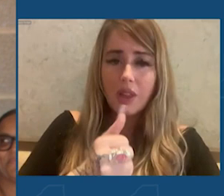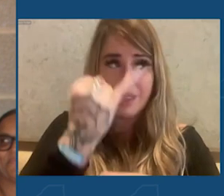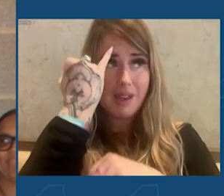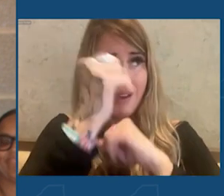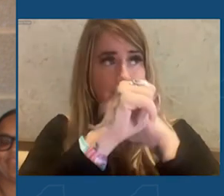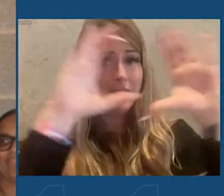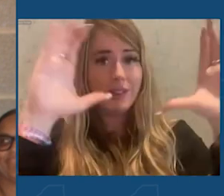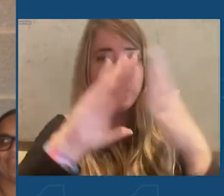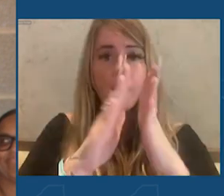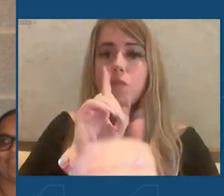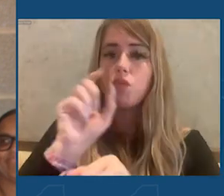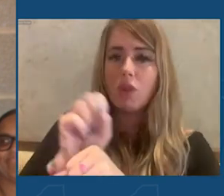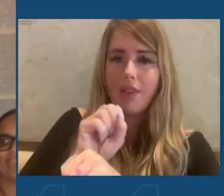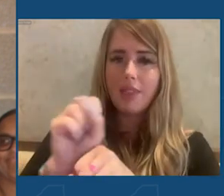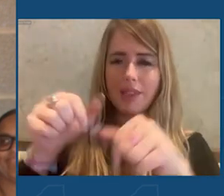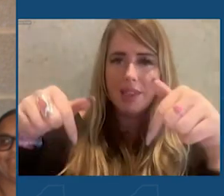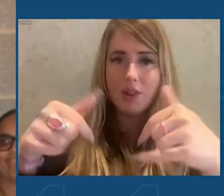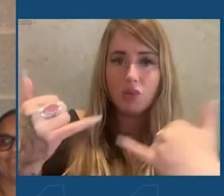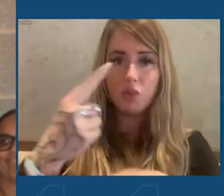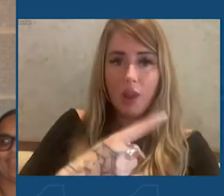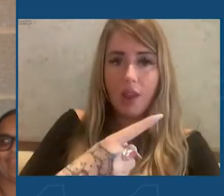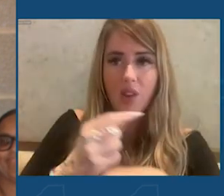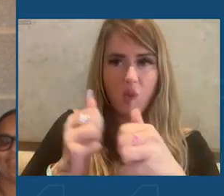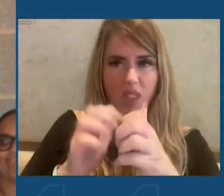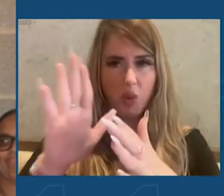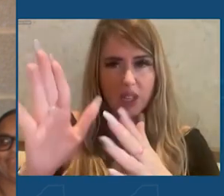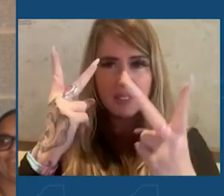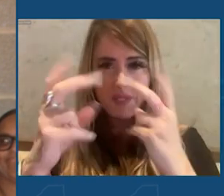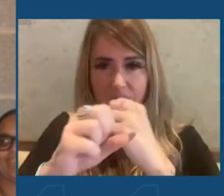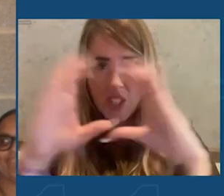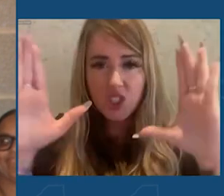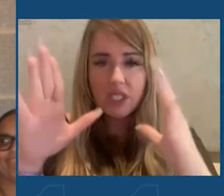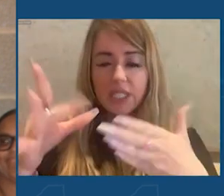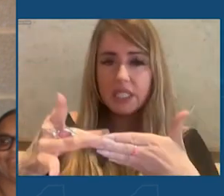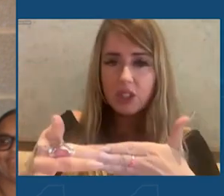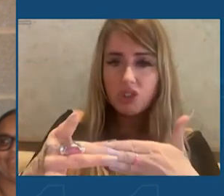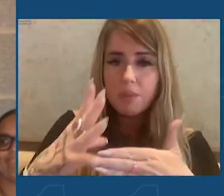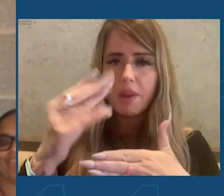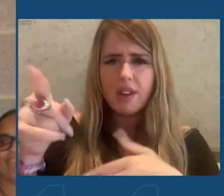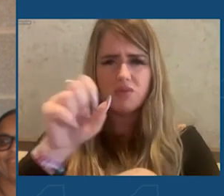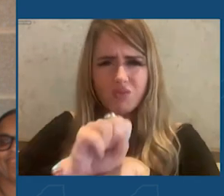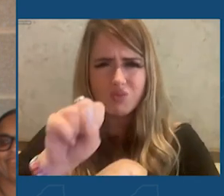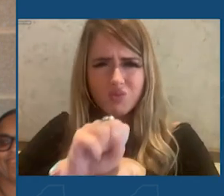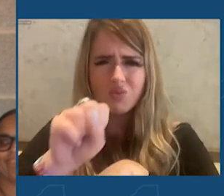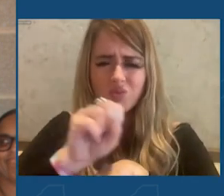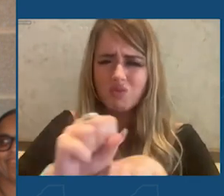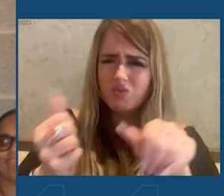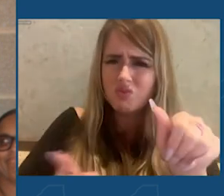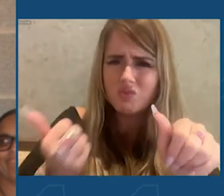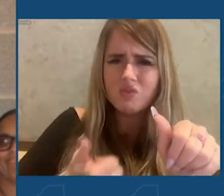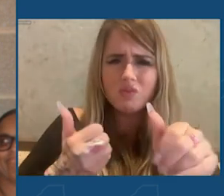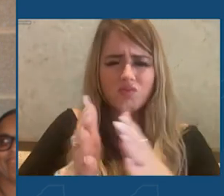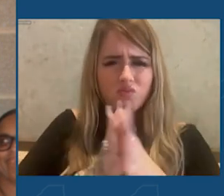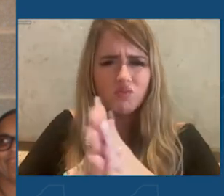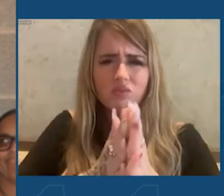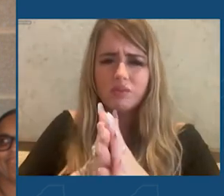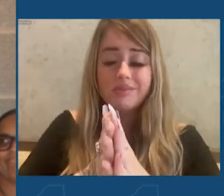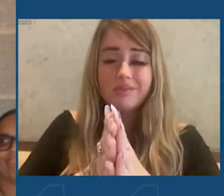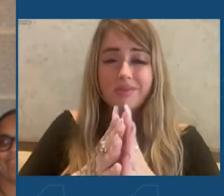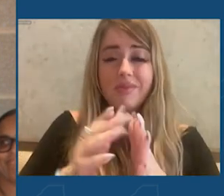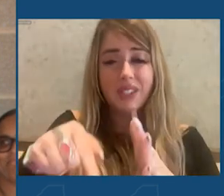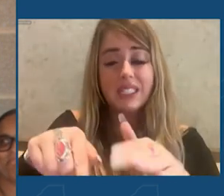today. And without his vision, his leadership, and his relentless and aggressive pursuit, the cemetery would certainly look a lot